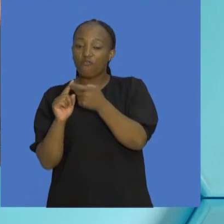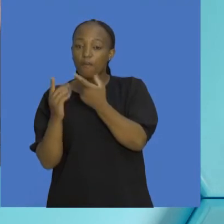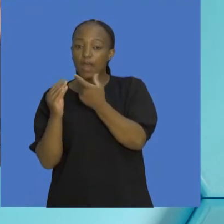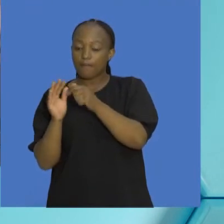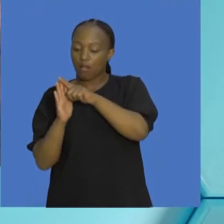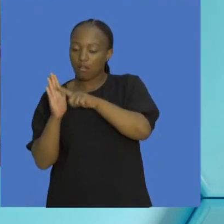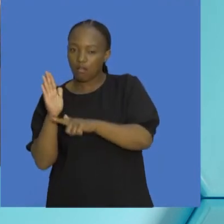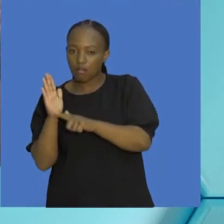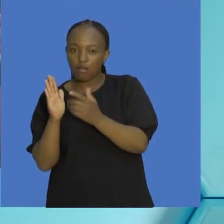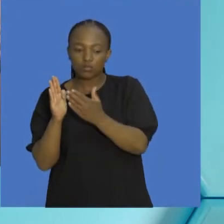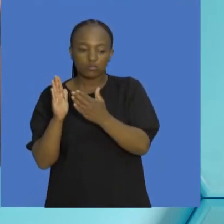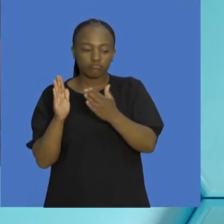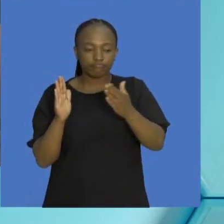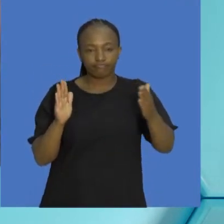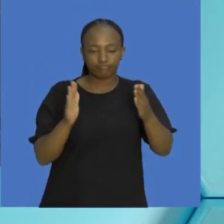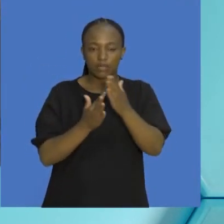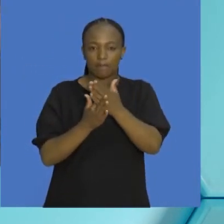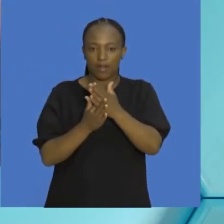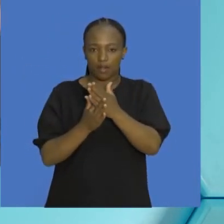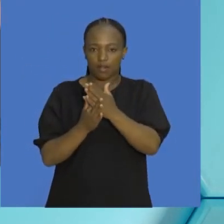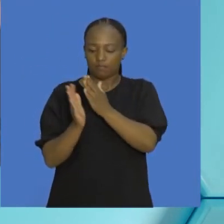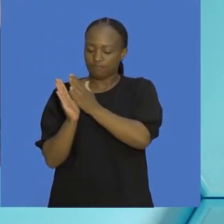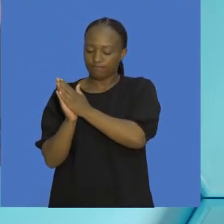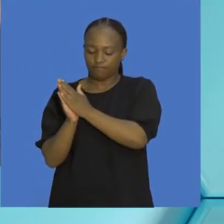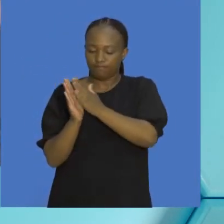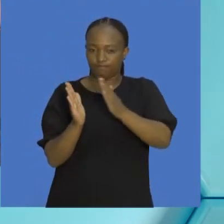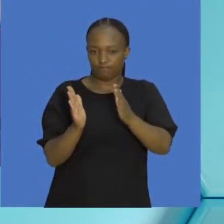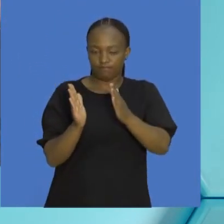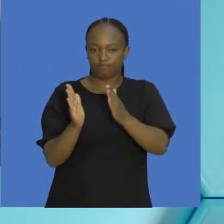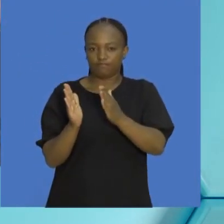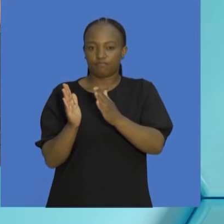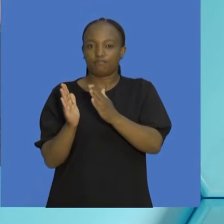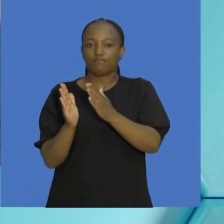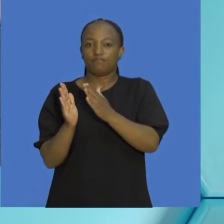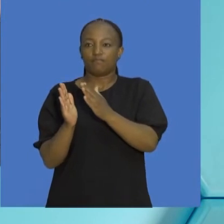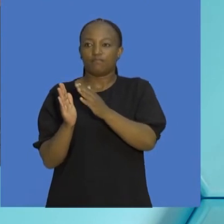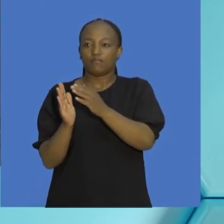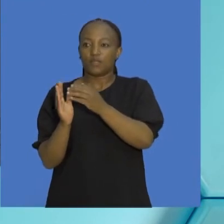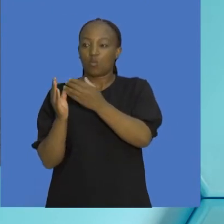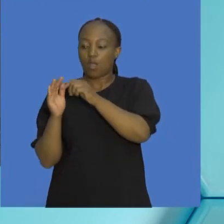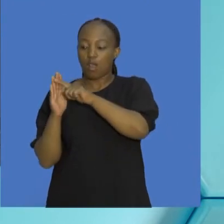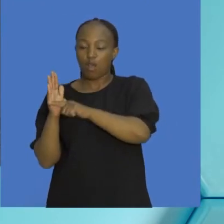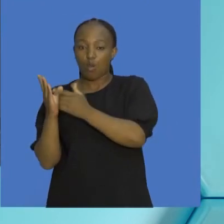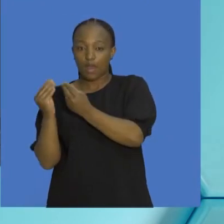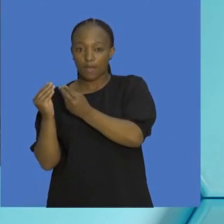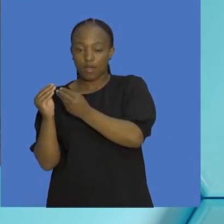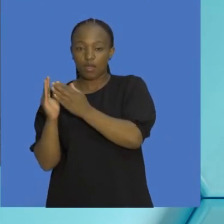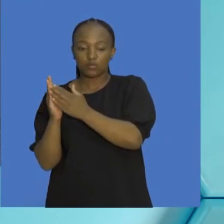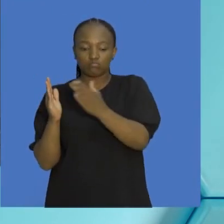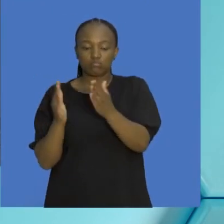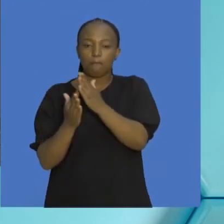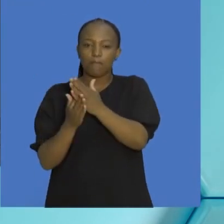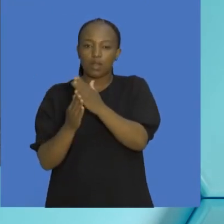from the smallest to the median. Is the mean from